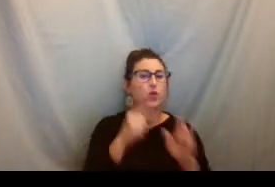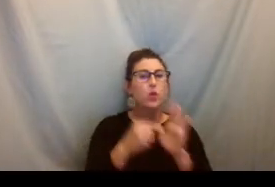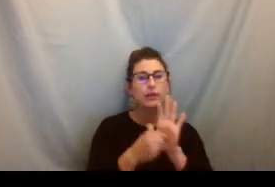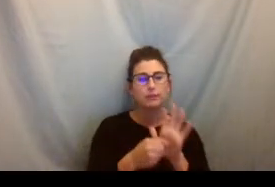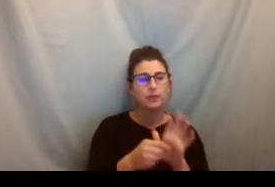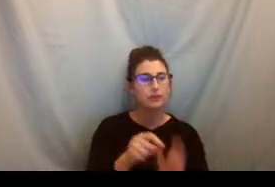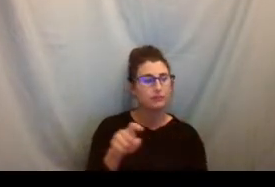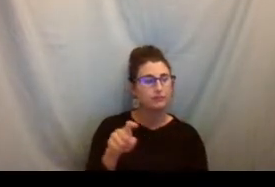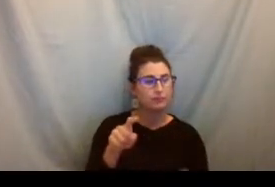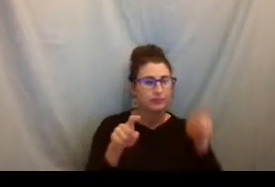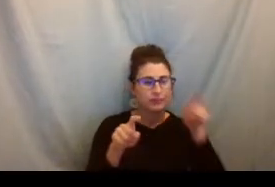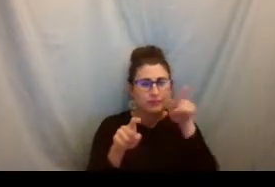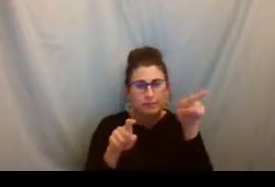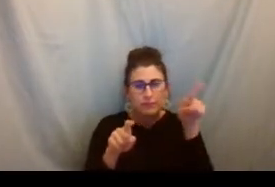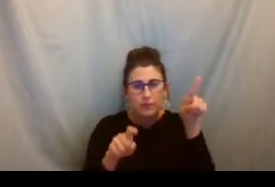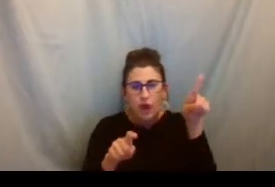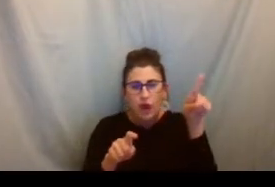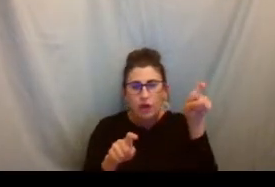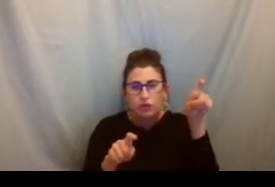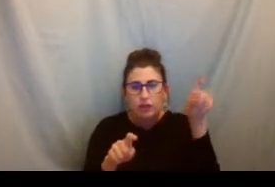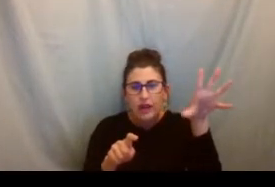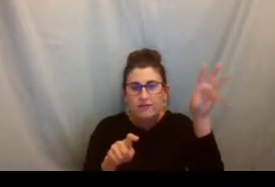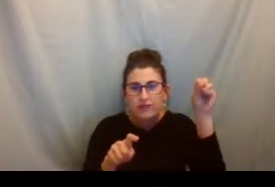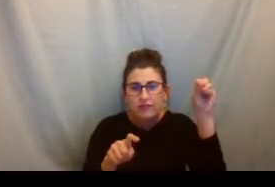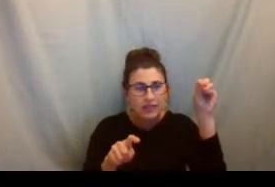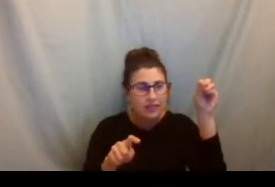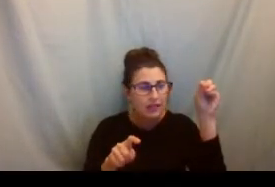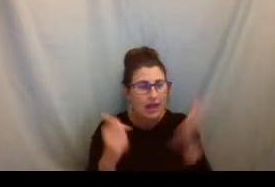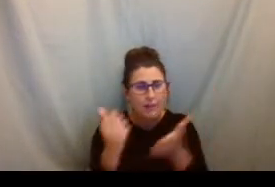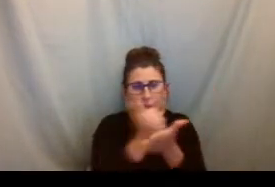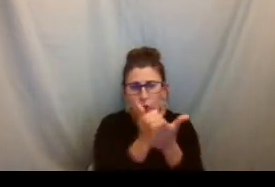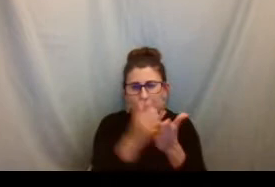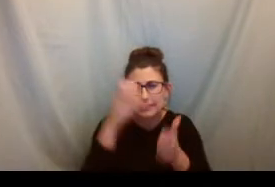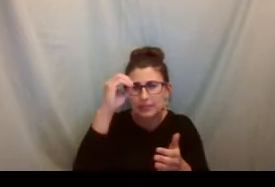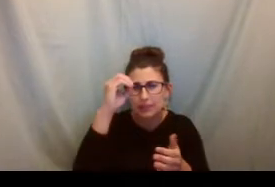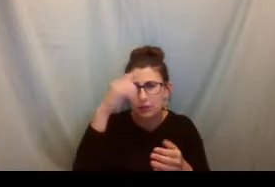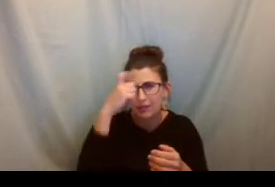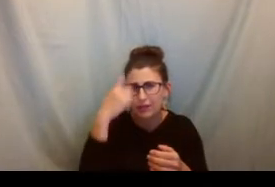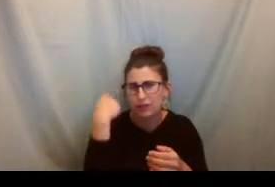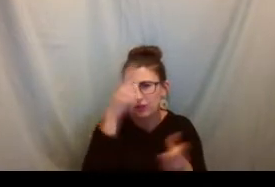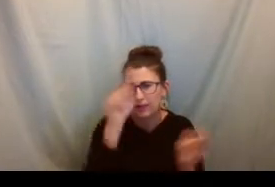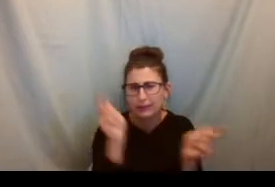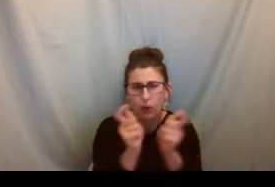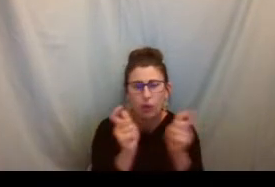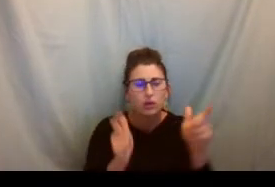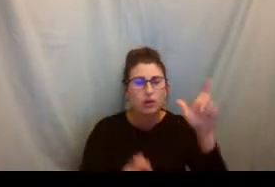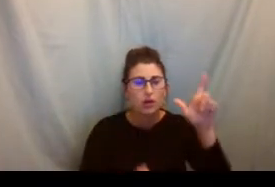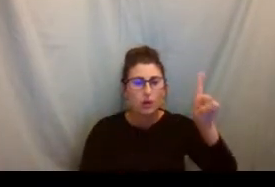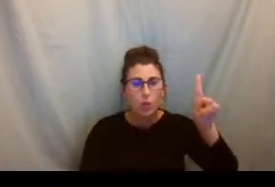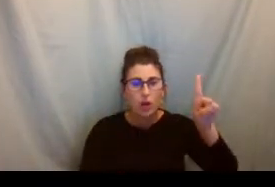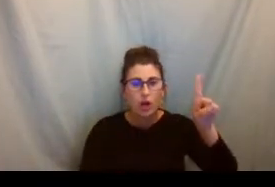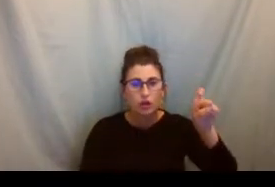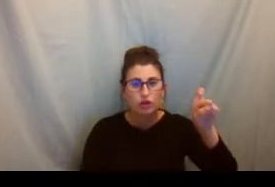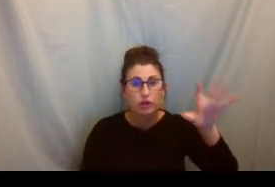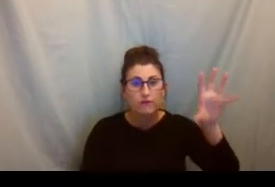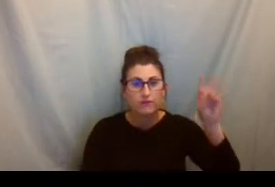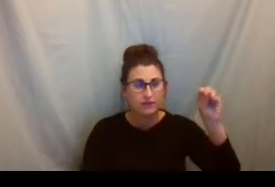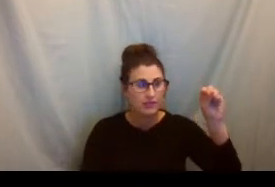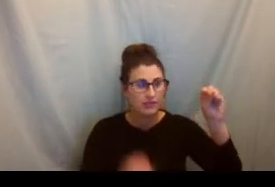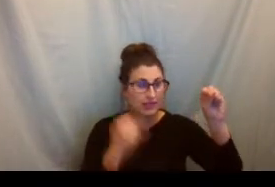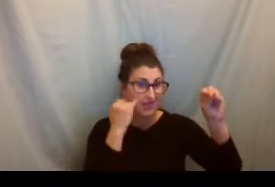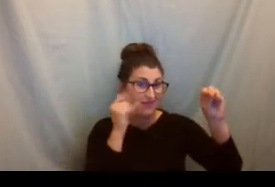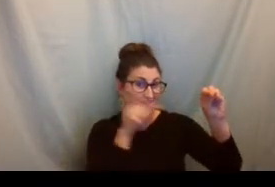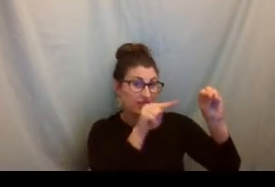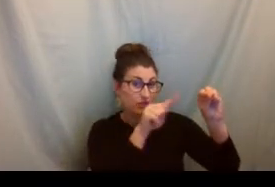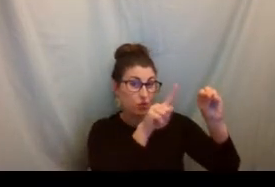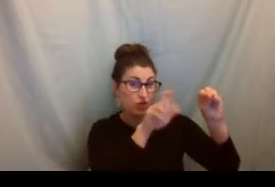this is 150 degrees. Let me erase that 0 because it looks kind of small. 150. If this